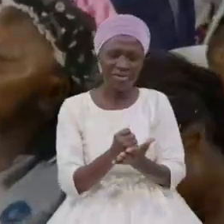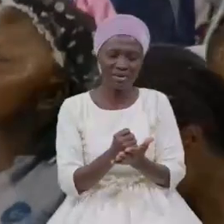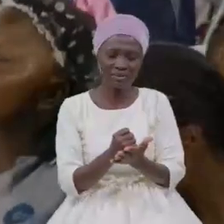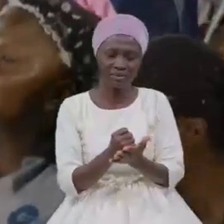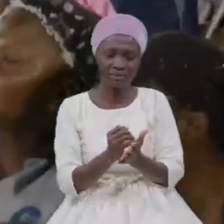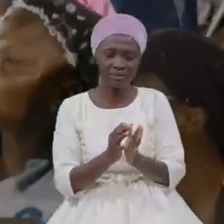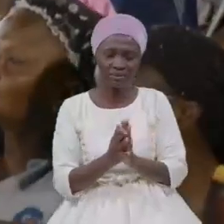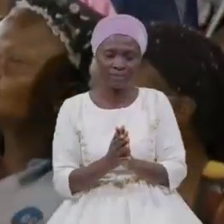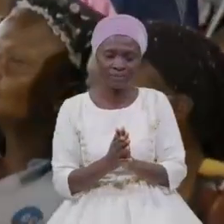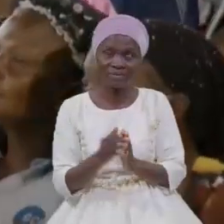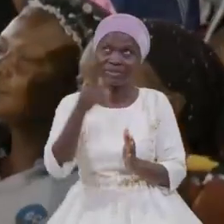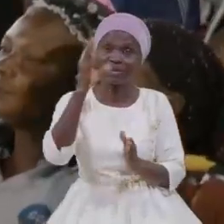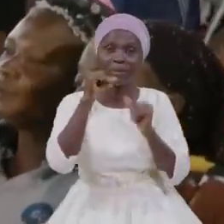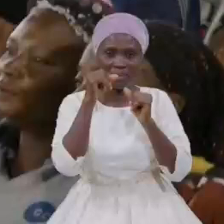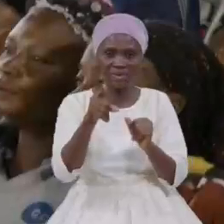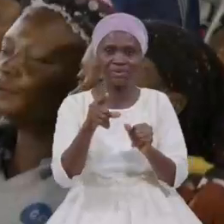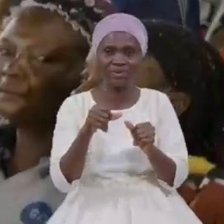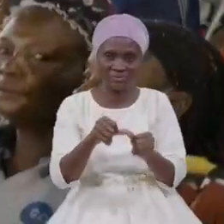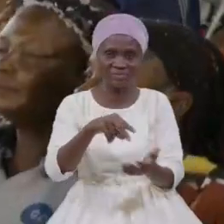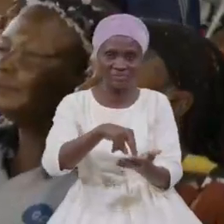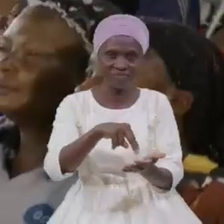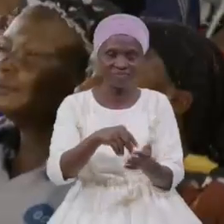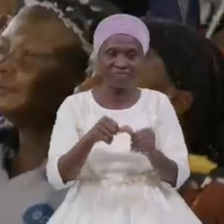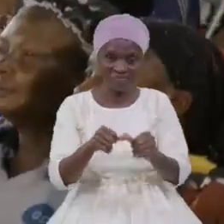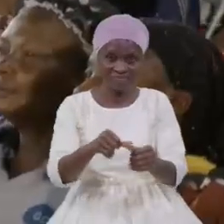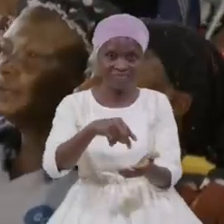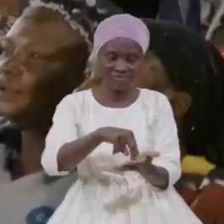God bless you. Keep on standing. Our counselors are